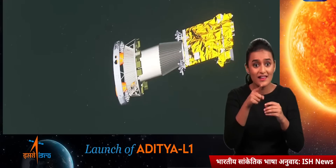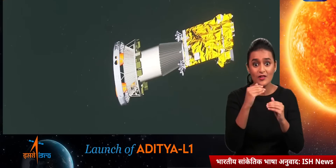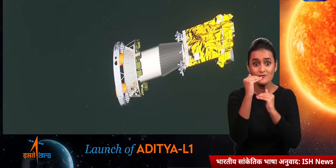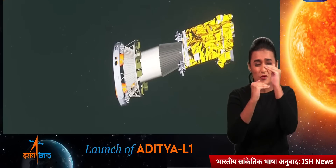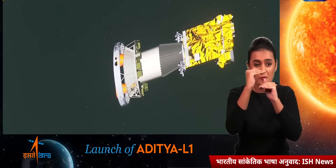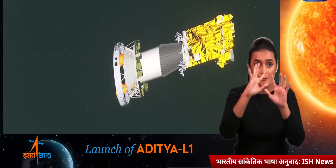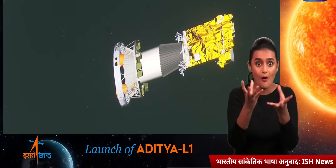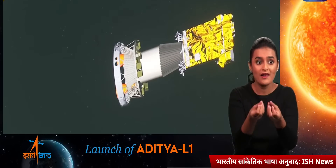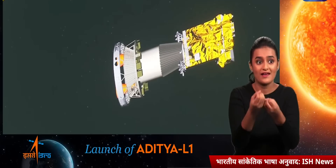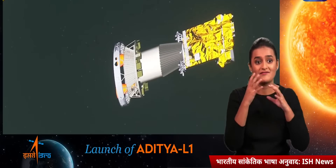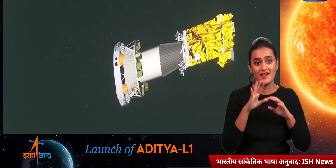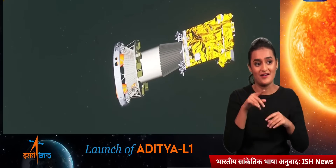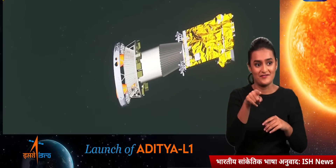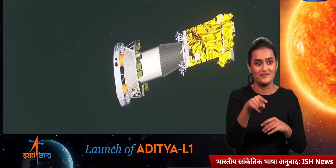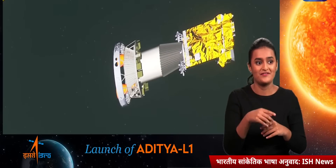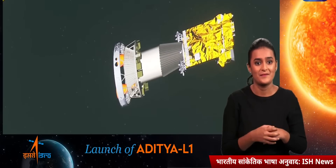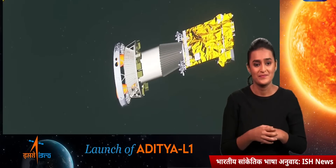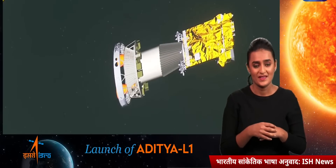determination.